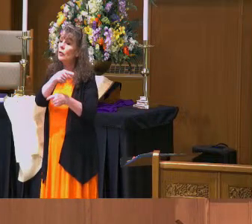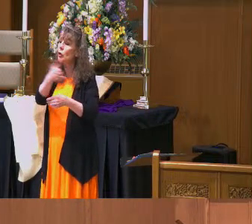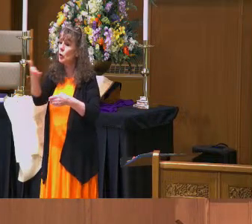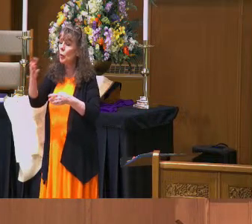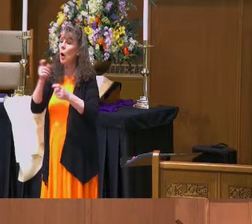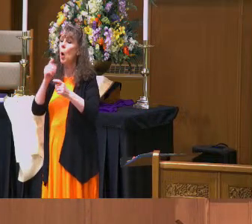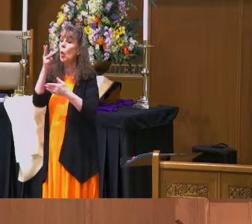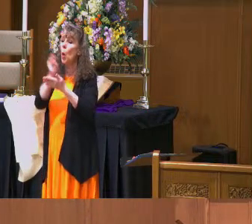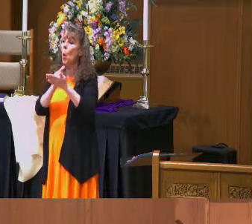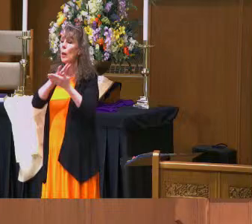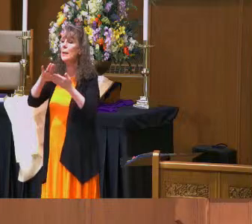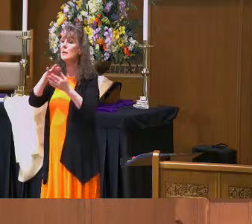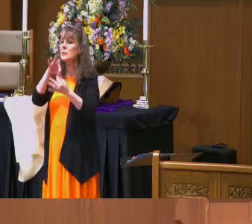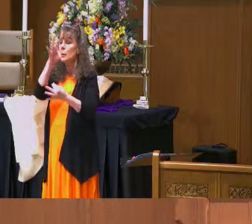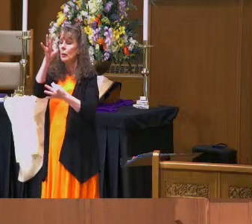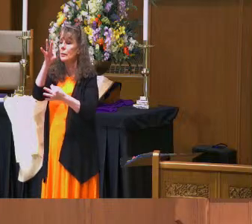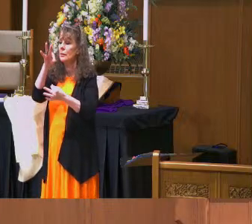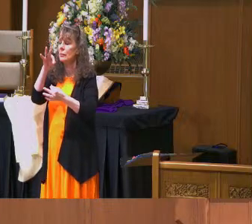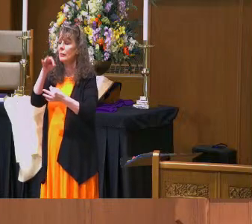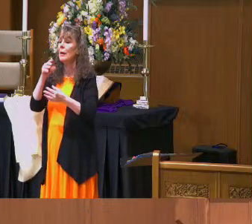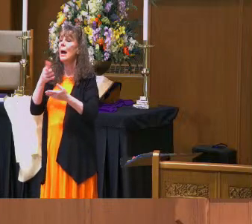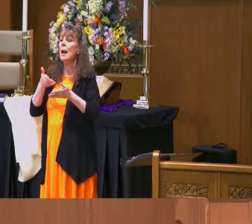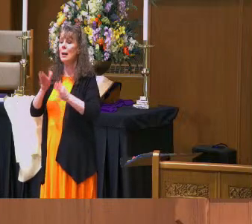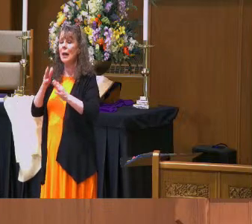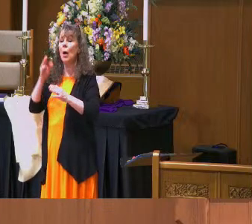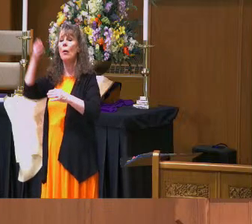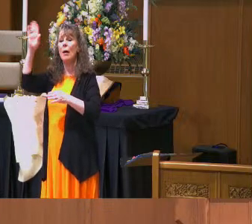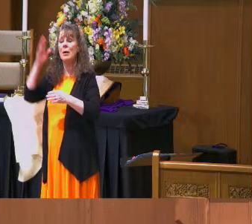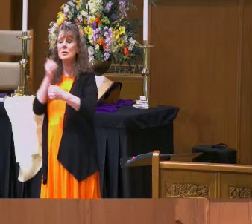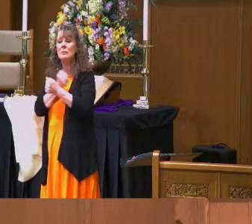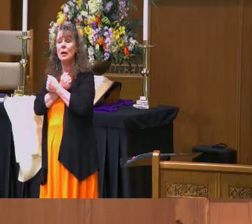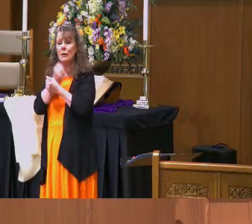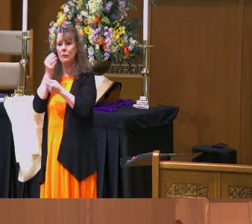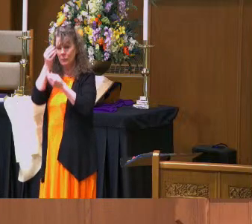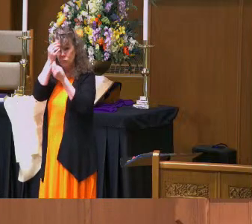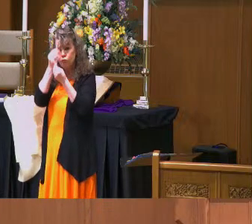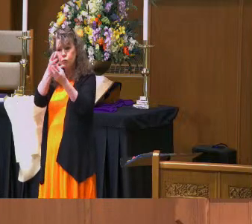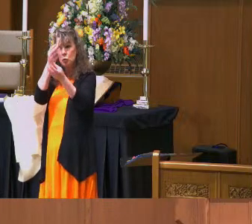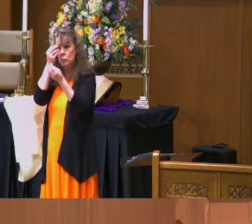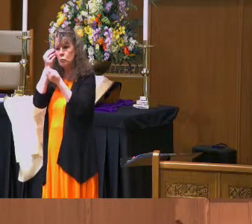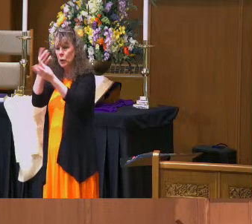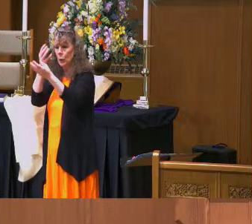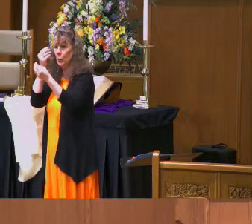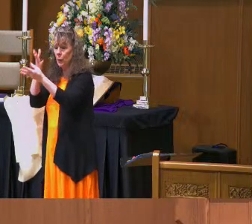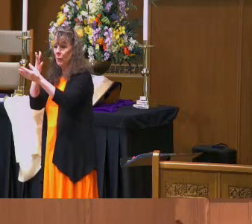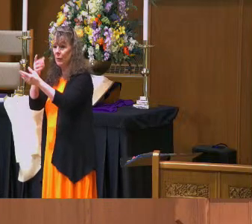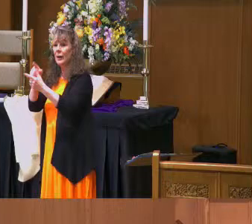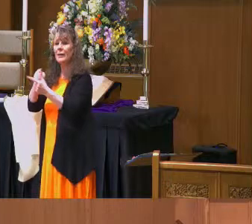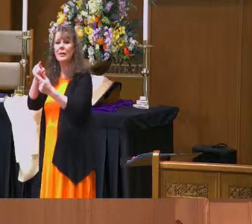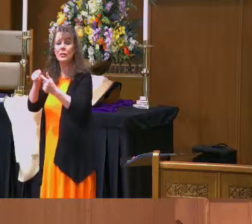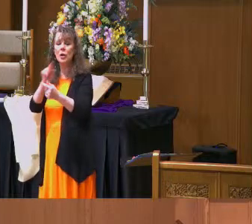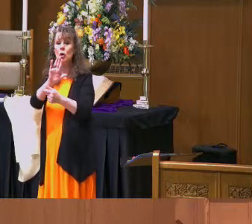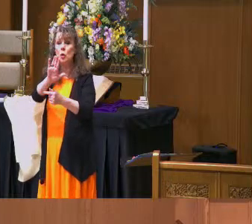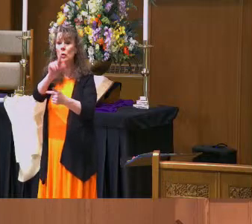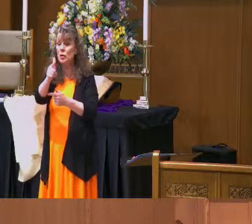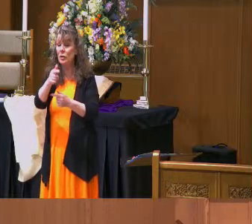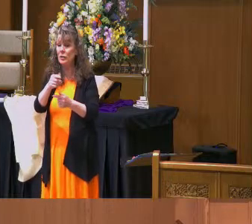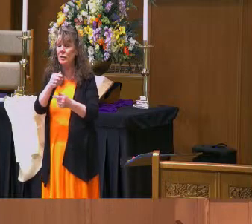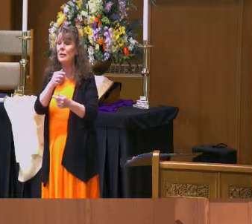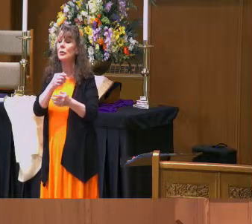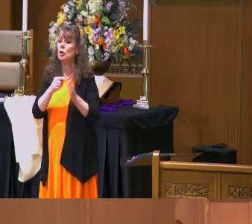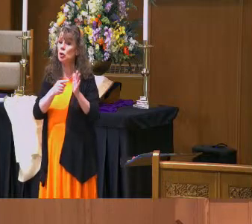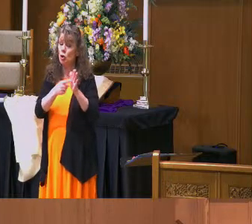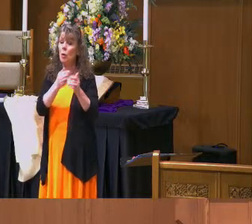to help you continue to make God's love known to you and for you to make it known to others. John